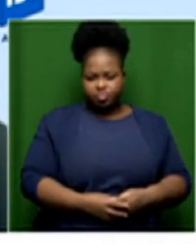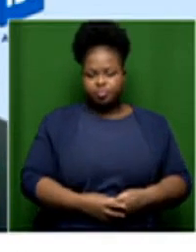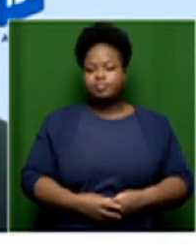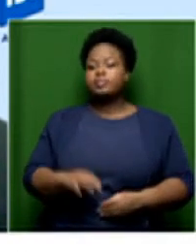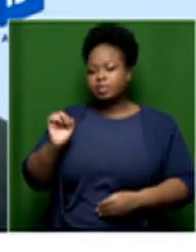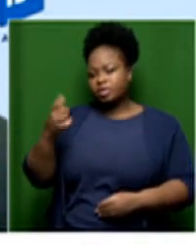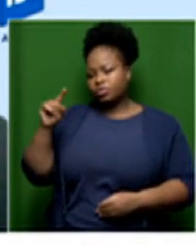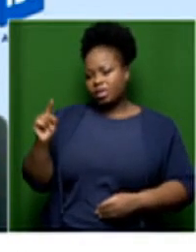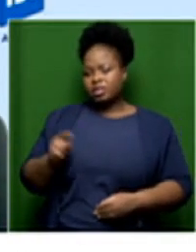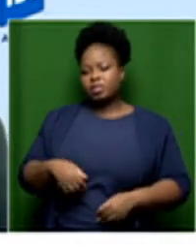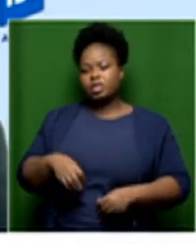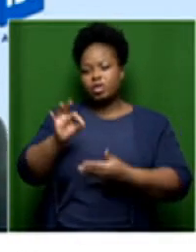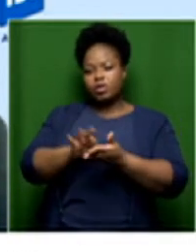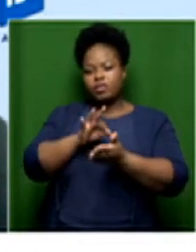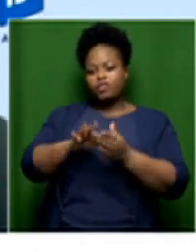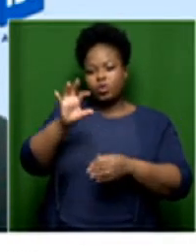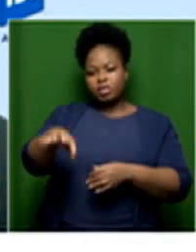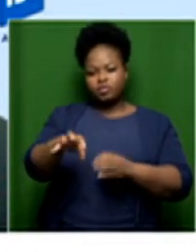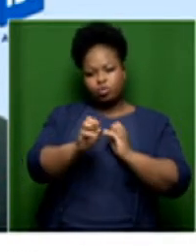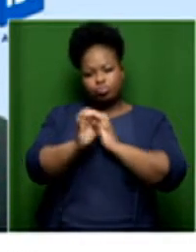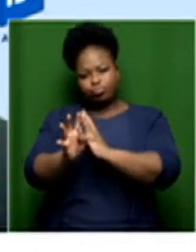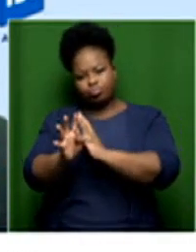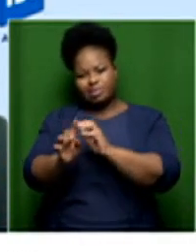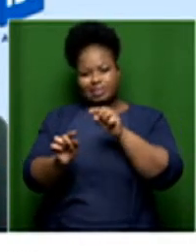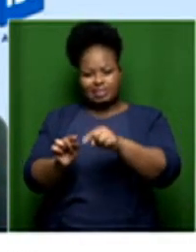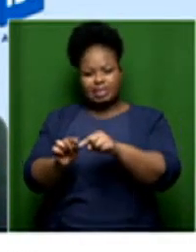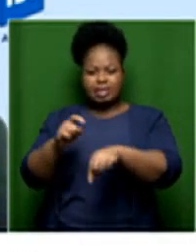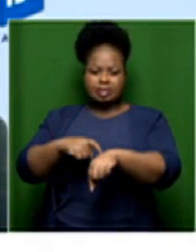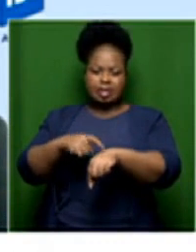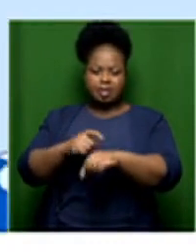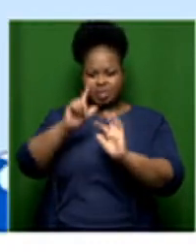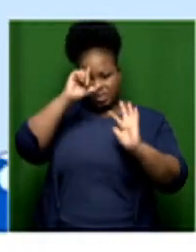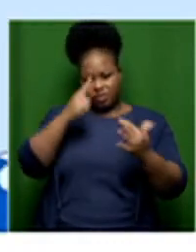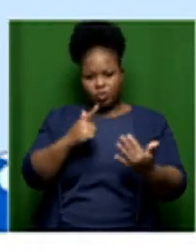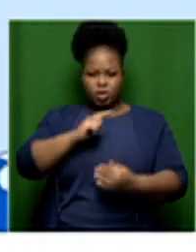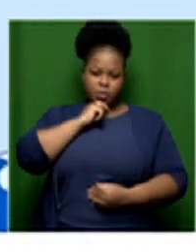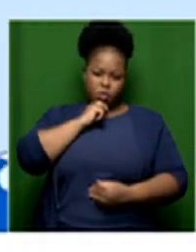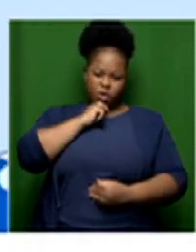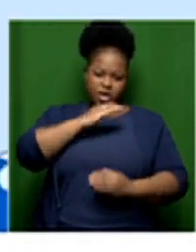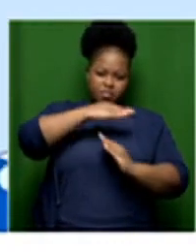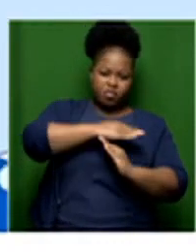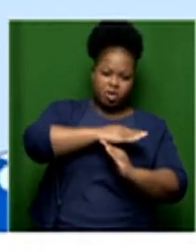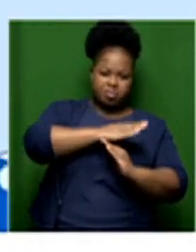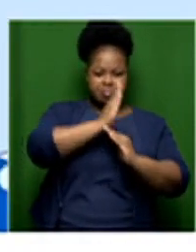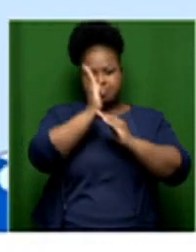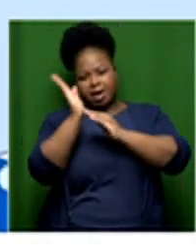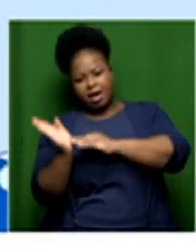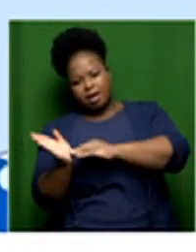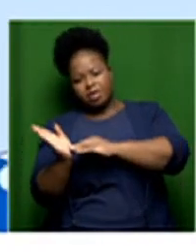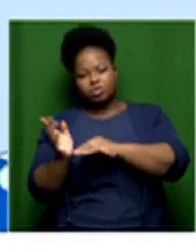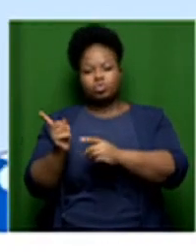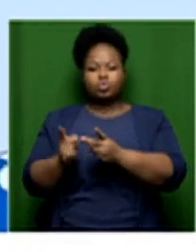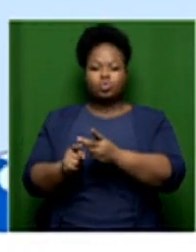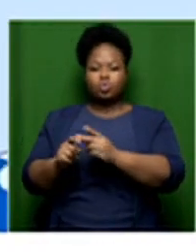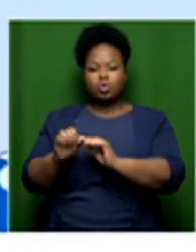That's correct. The voting stations time are determined between 7 o'clock in the morning and 2100 hours